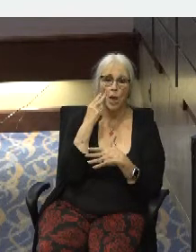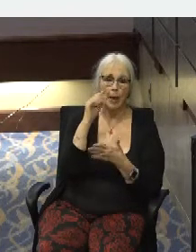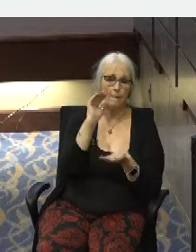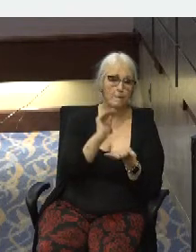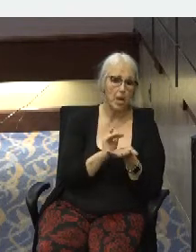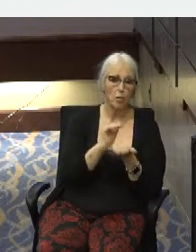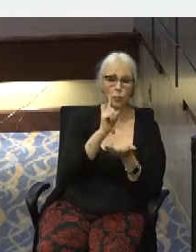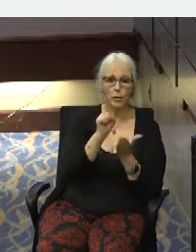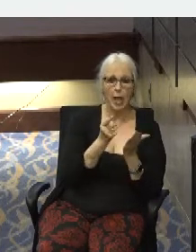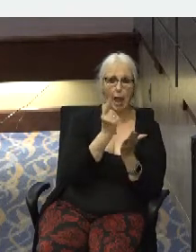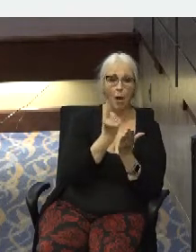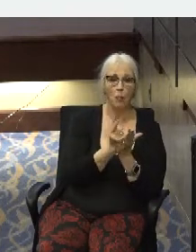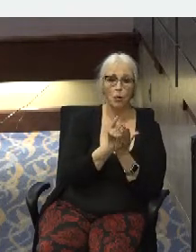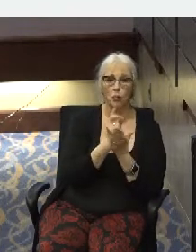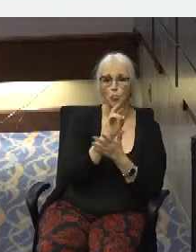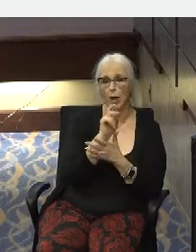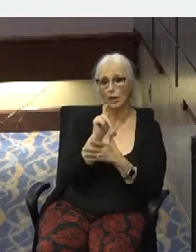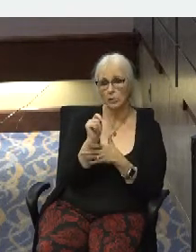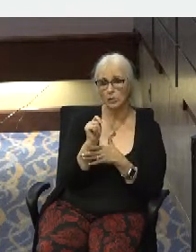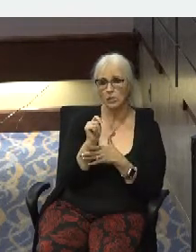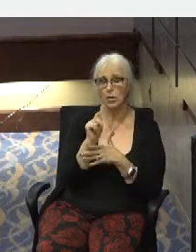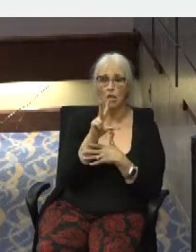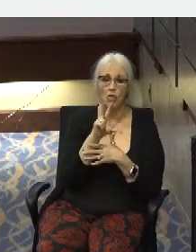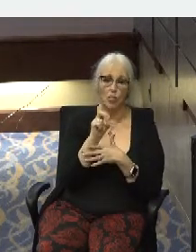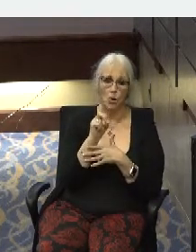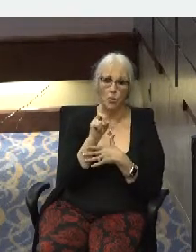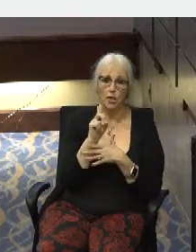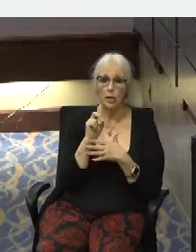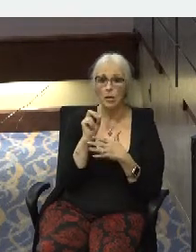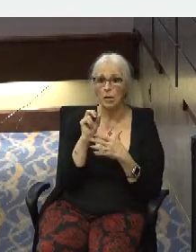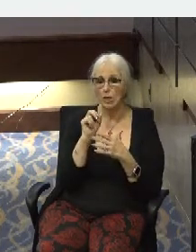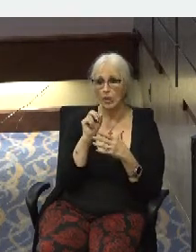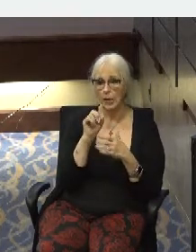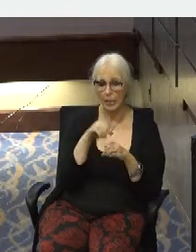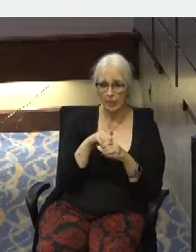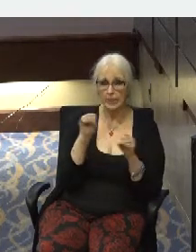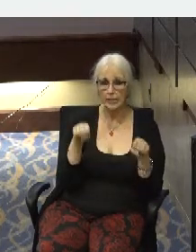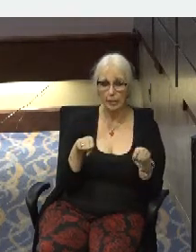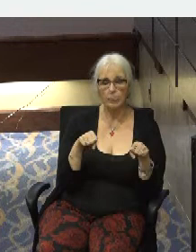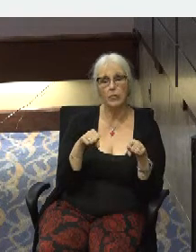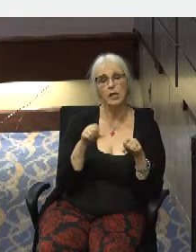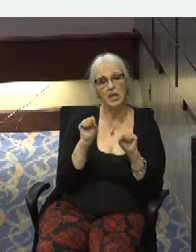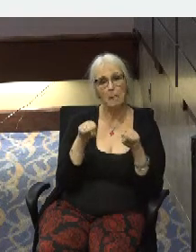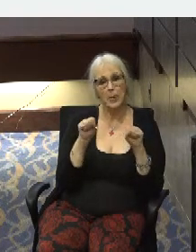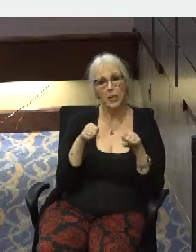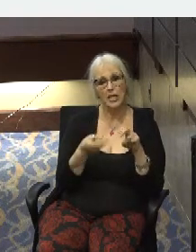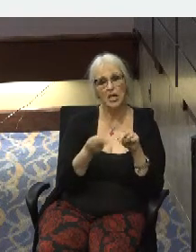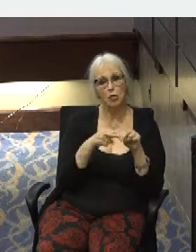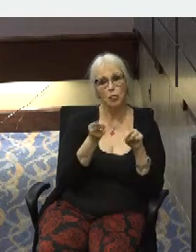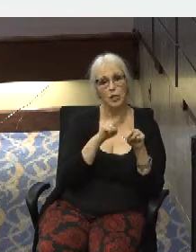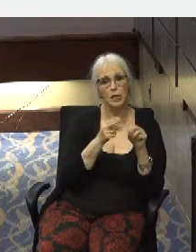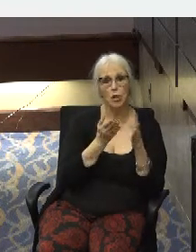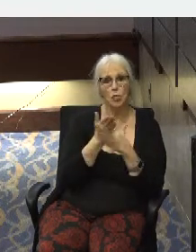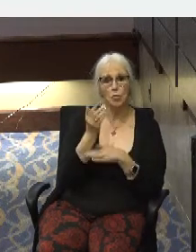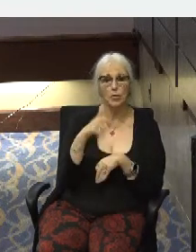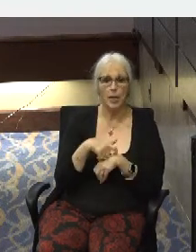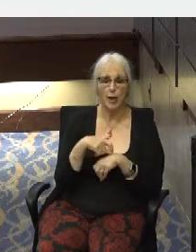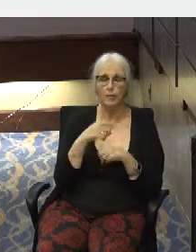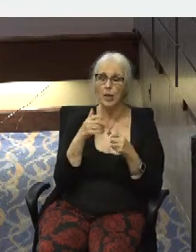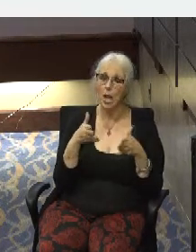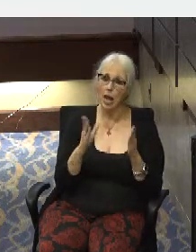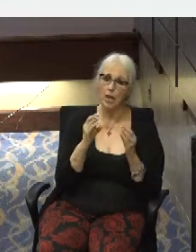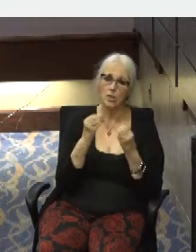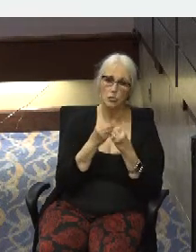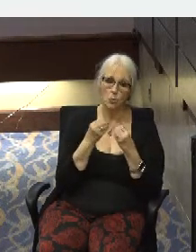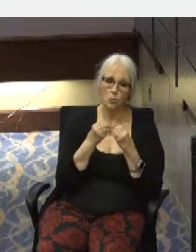with 30-minute frequency on 2 routes in the system, with the ability to increase over time. And then finally, just allows more users to